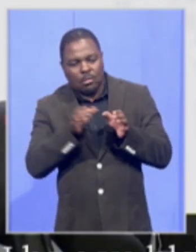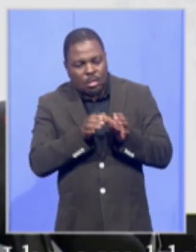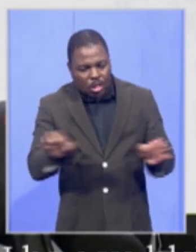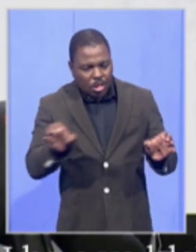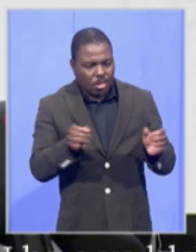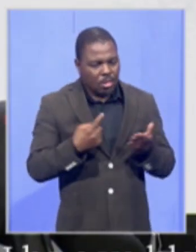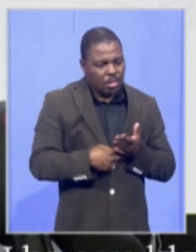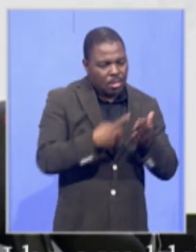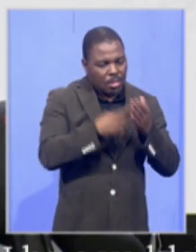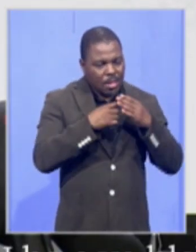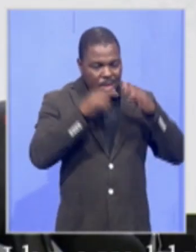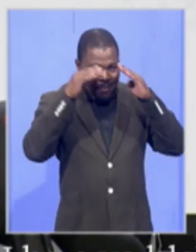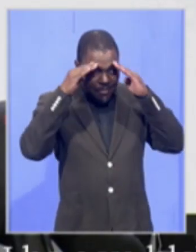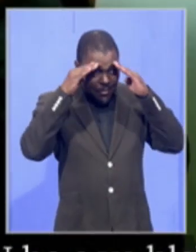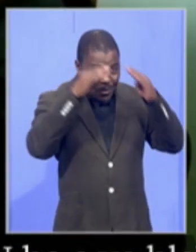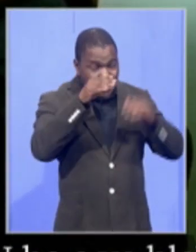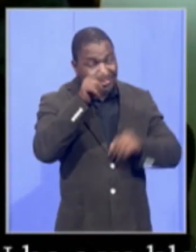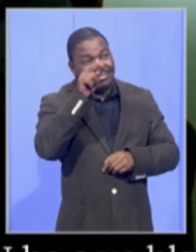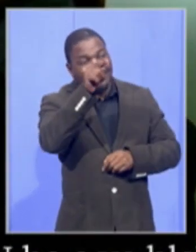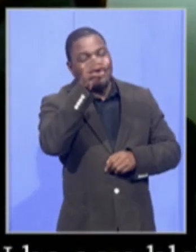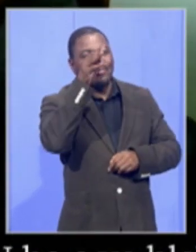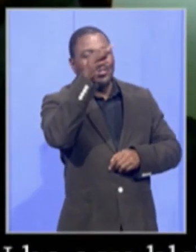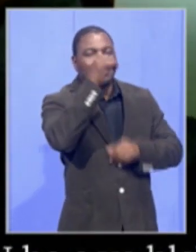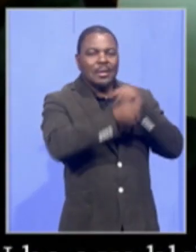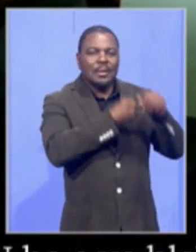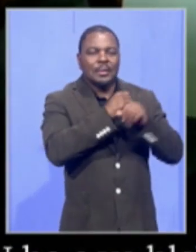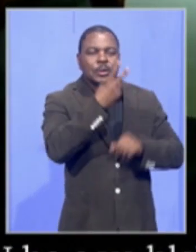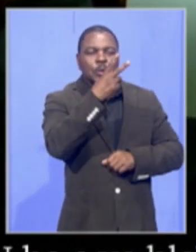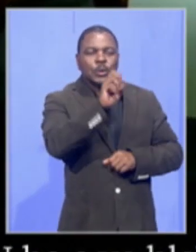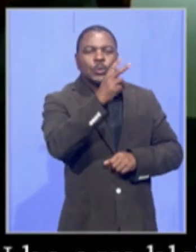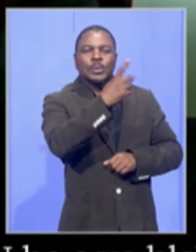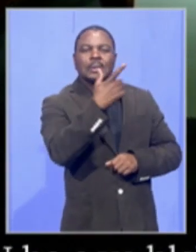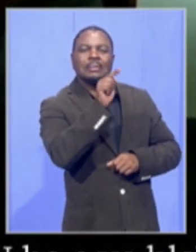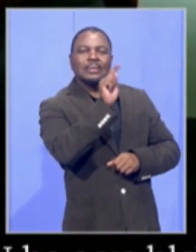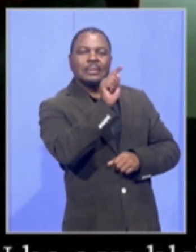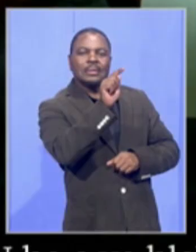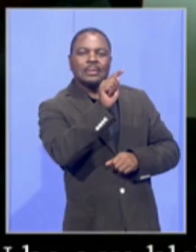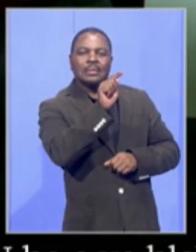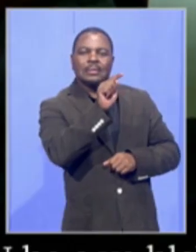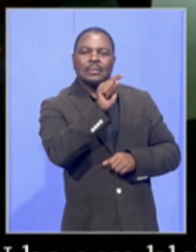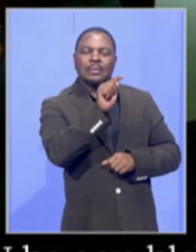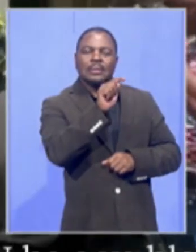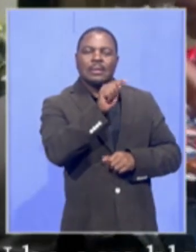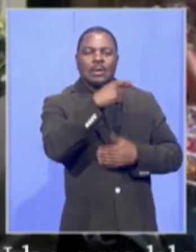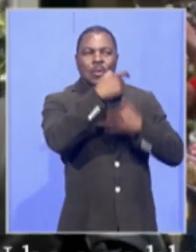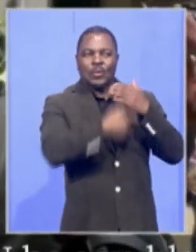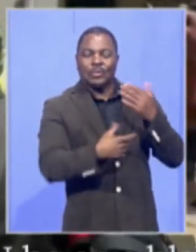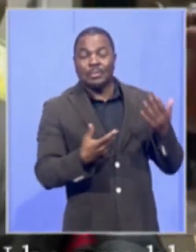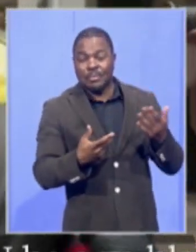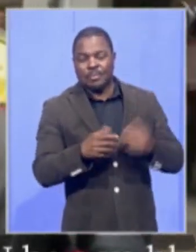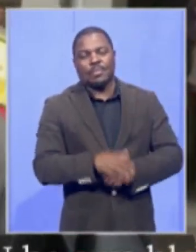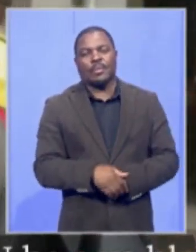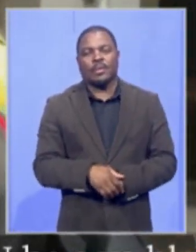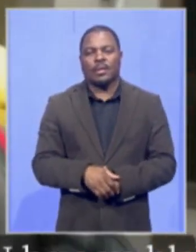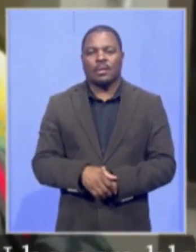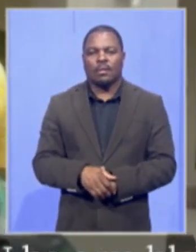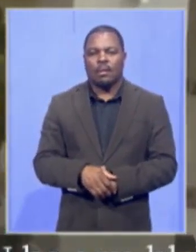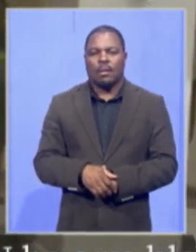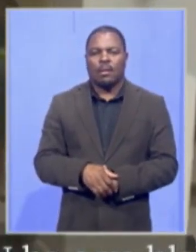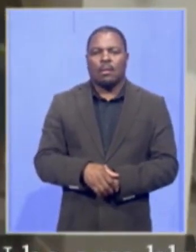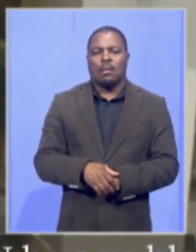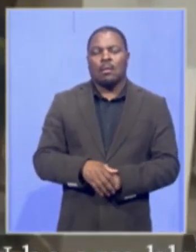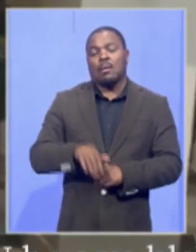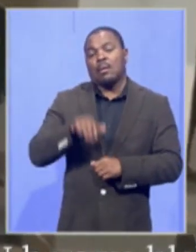mobilizing along the lines of what must happen in 2027 in the organization. Bahlanka ba nna